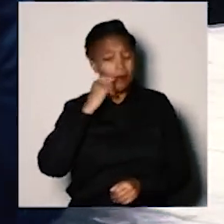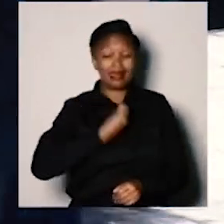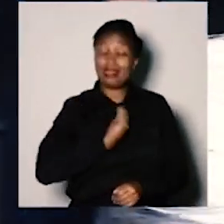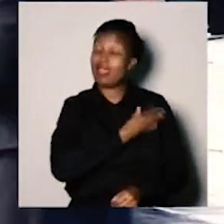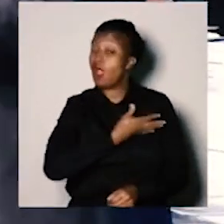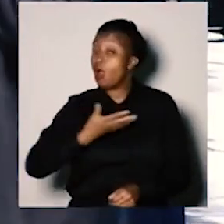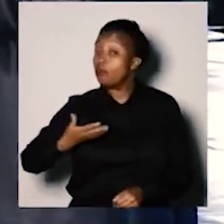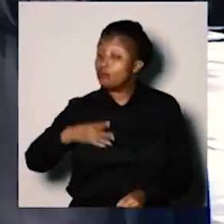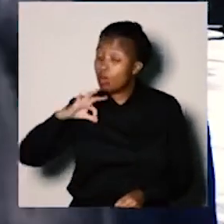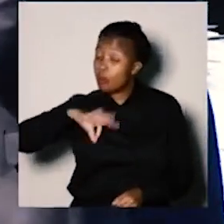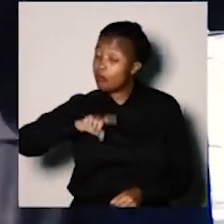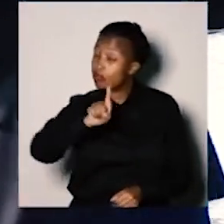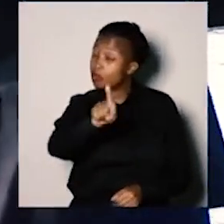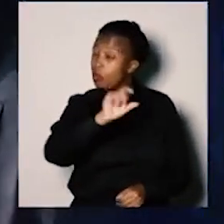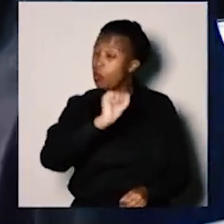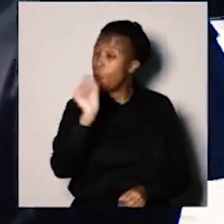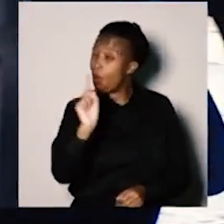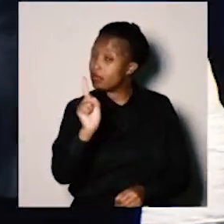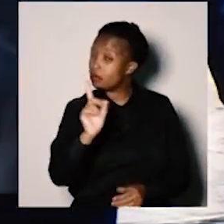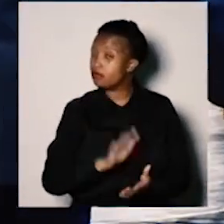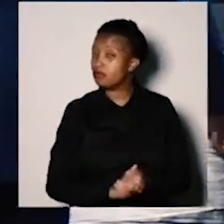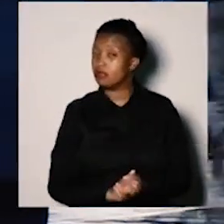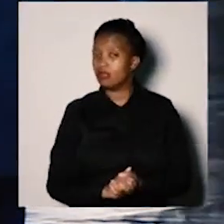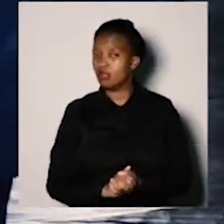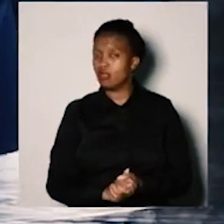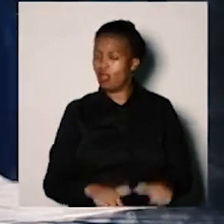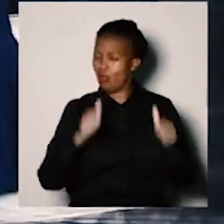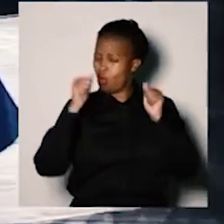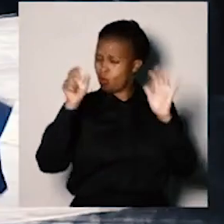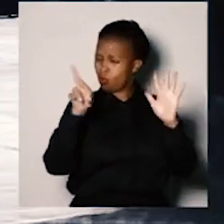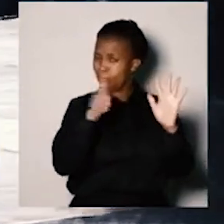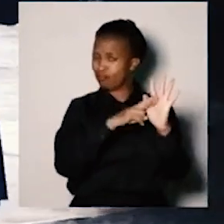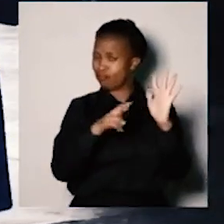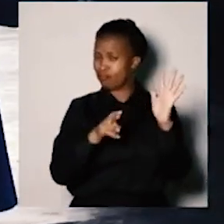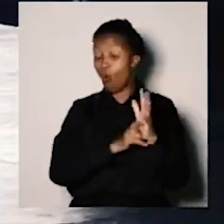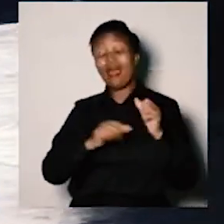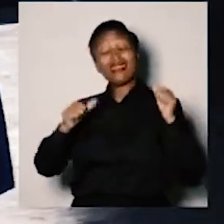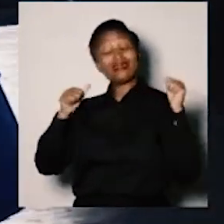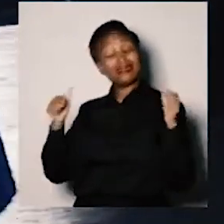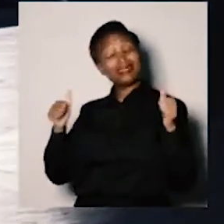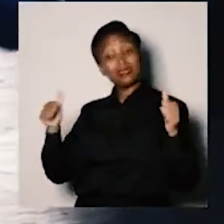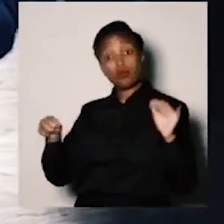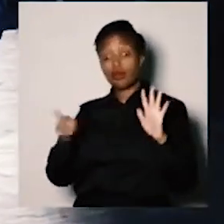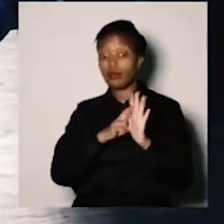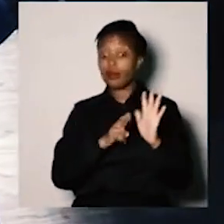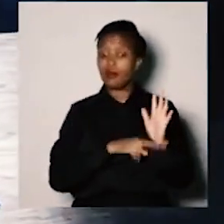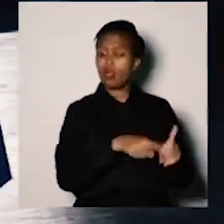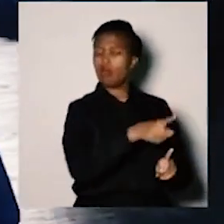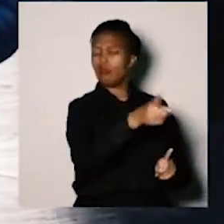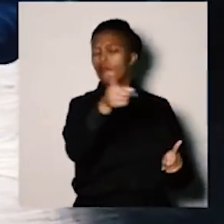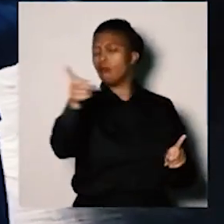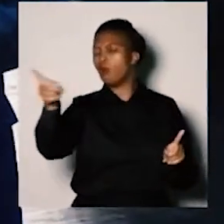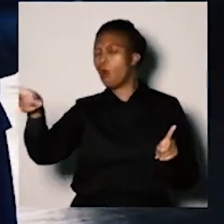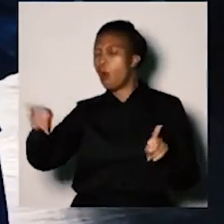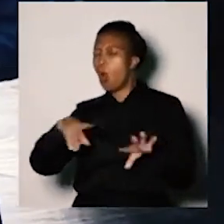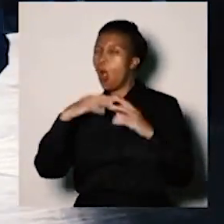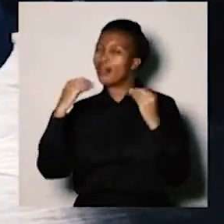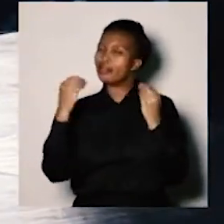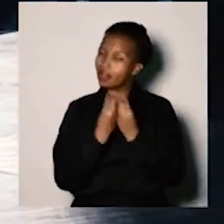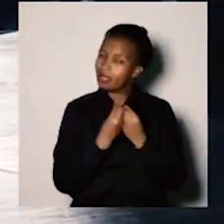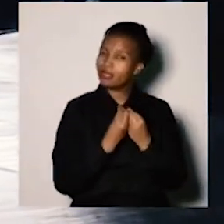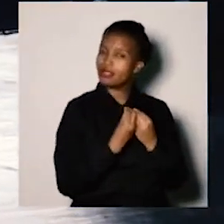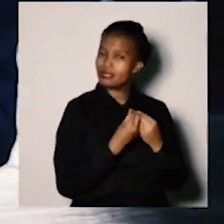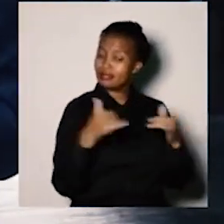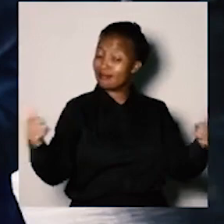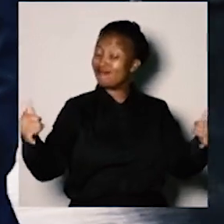will it profit you to have a good report and a great report? And all the accolades on this earth,